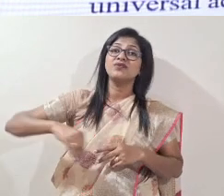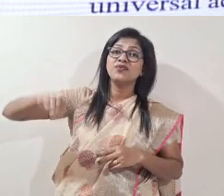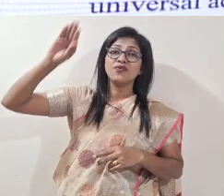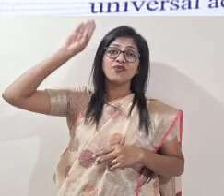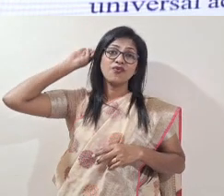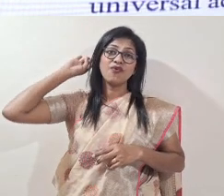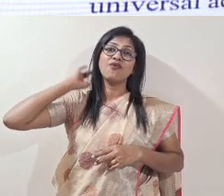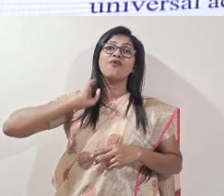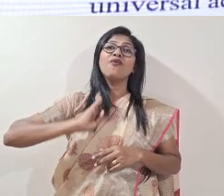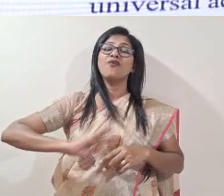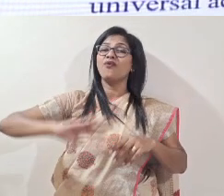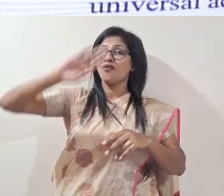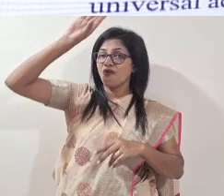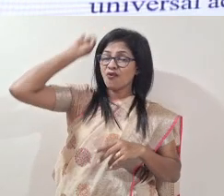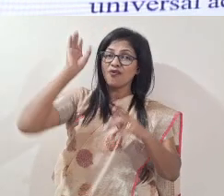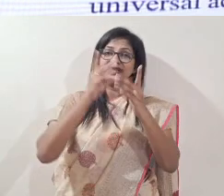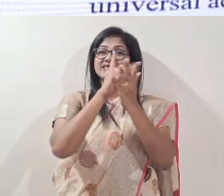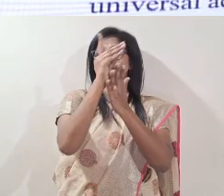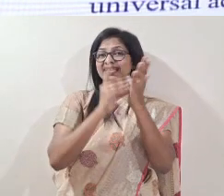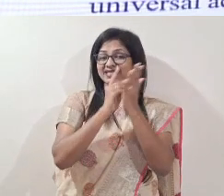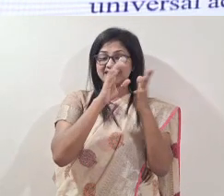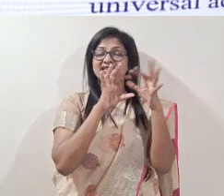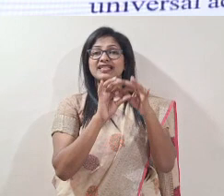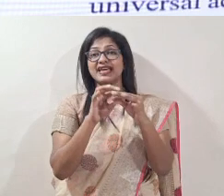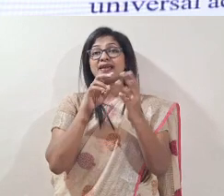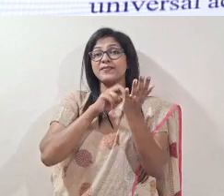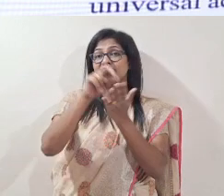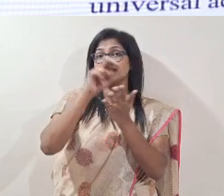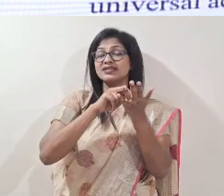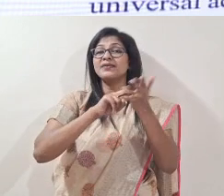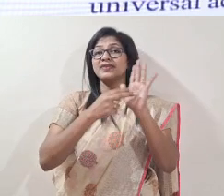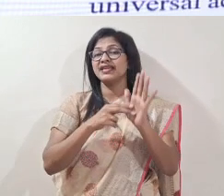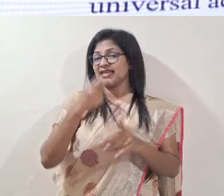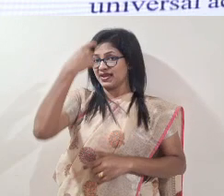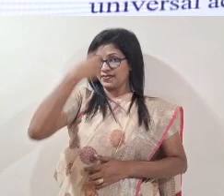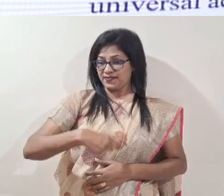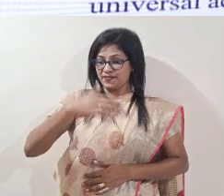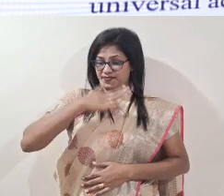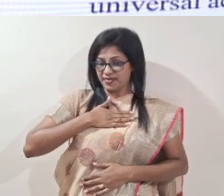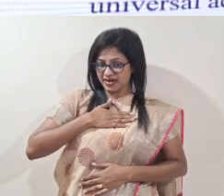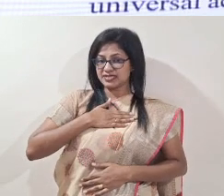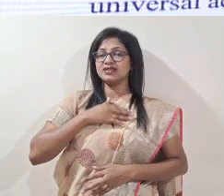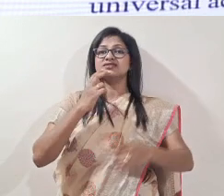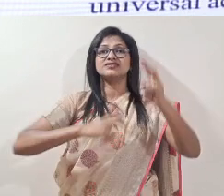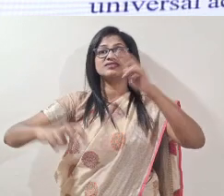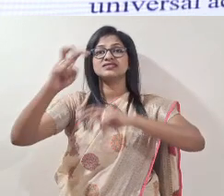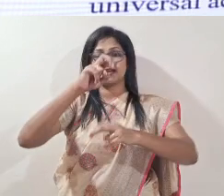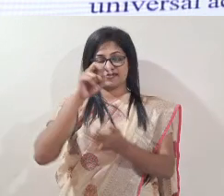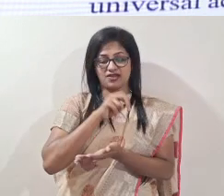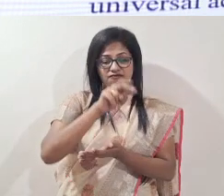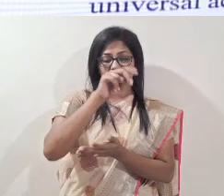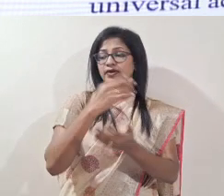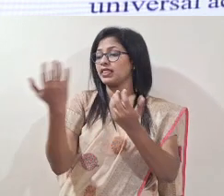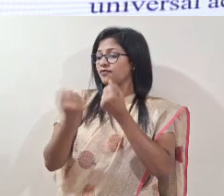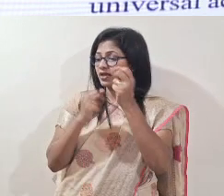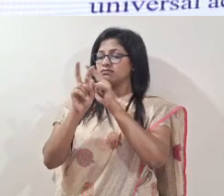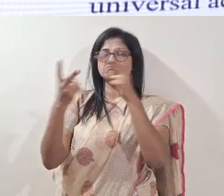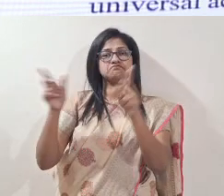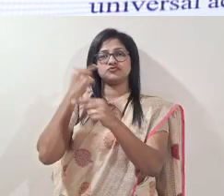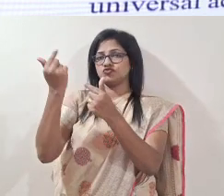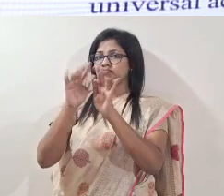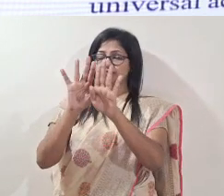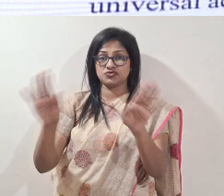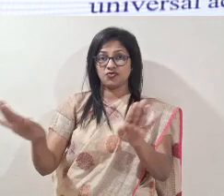conventional dictionary definition of pedestrians, they say that it's a person traveling on foot rather than using any vehicle.